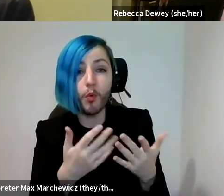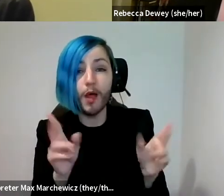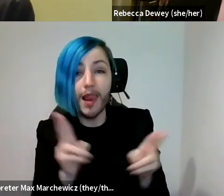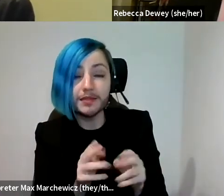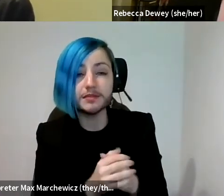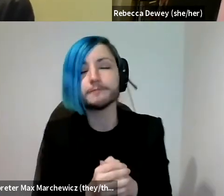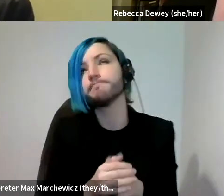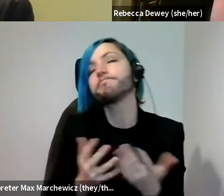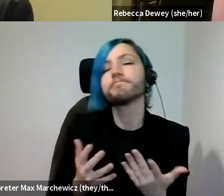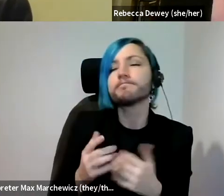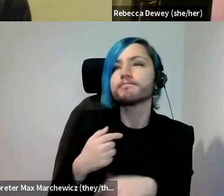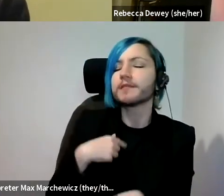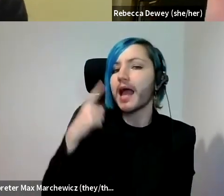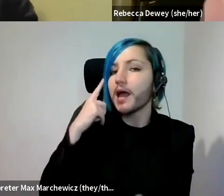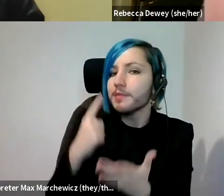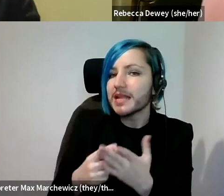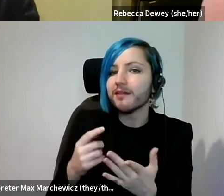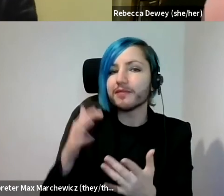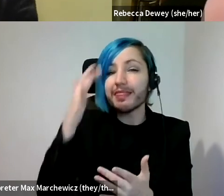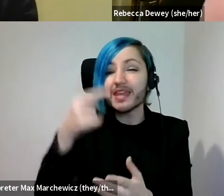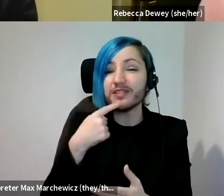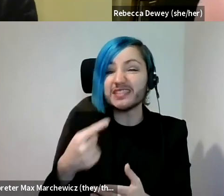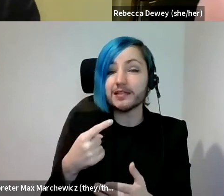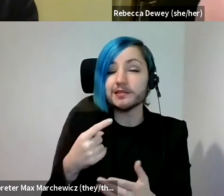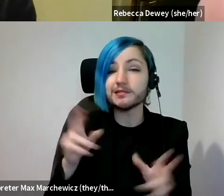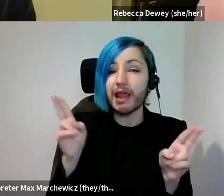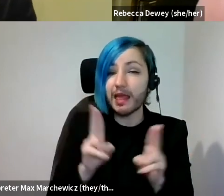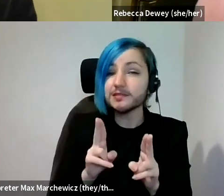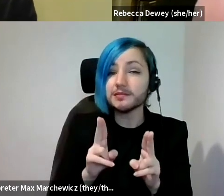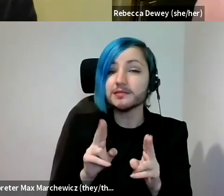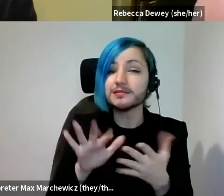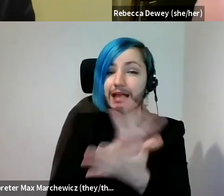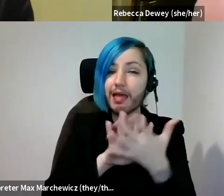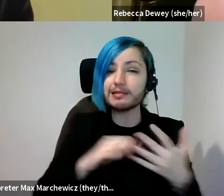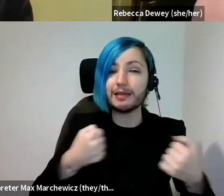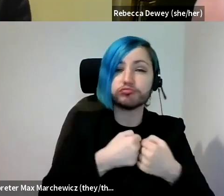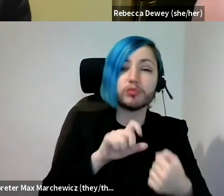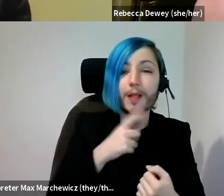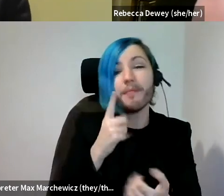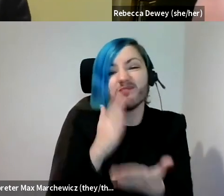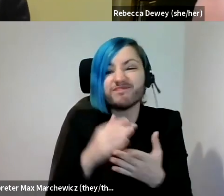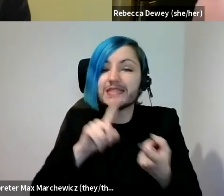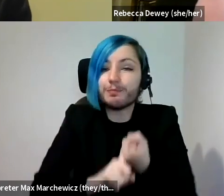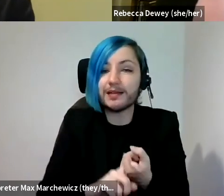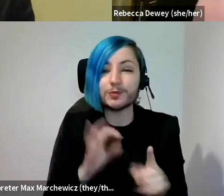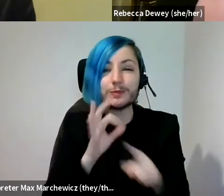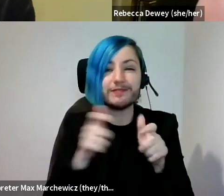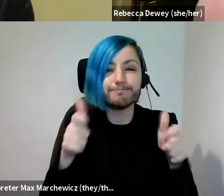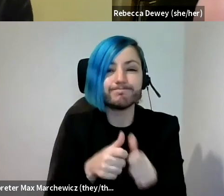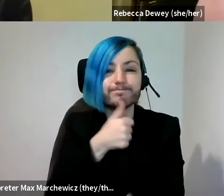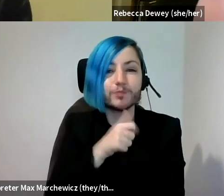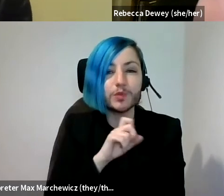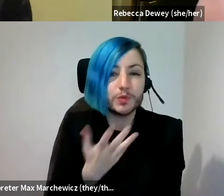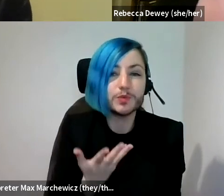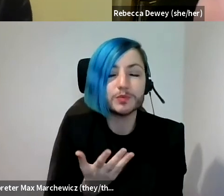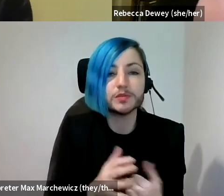less frequent, I believe, but again, a lot depends on the exact models, and it's why I think much less frequent,